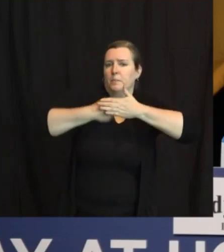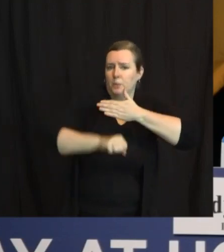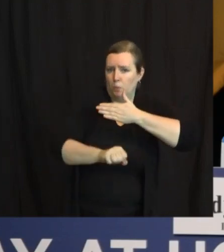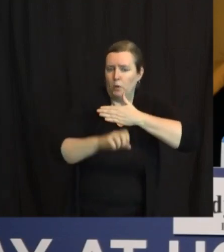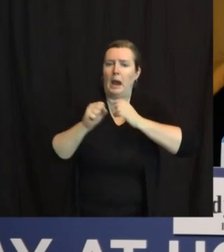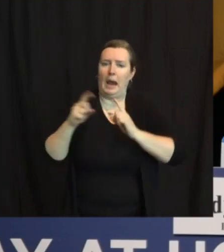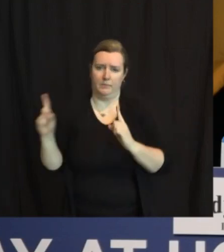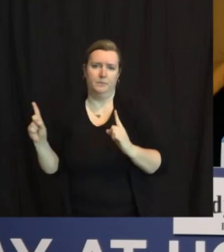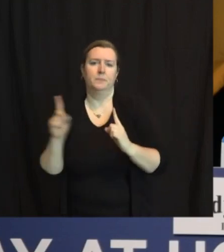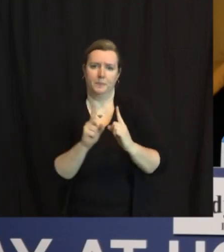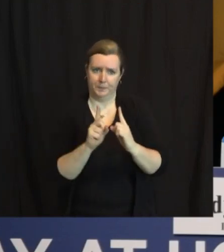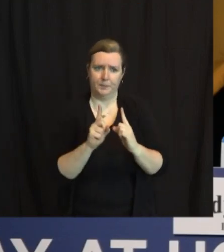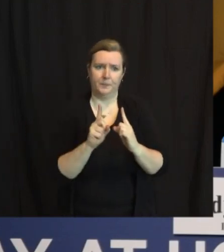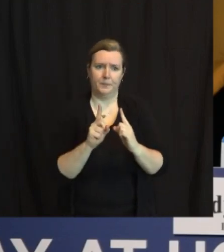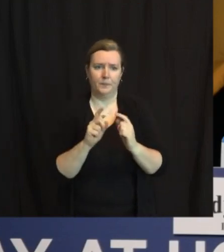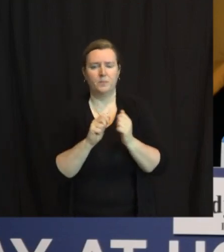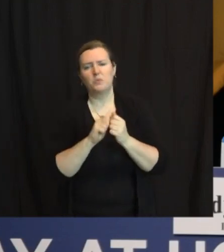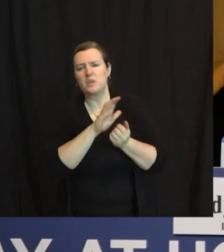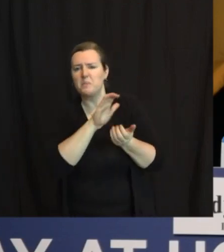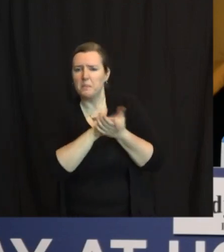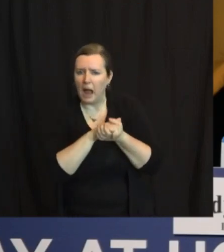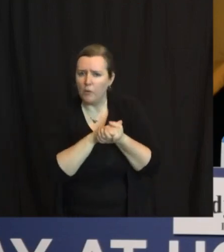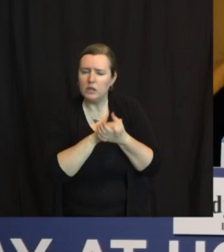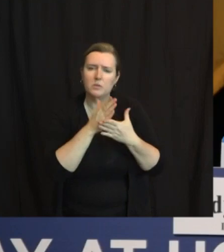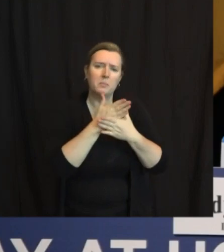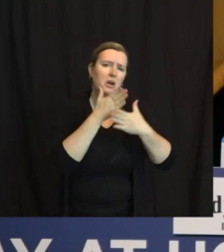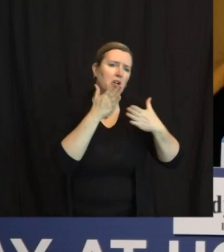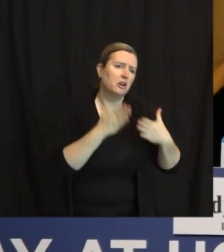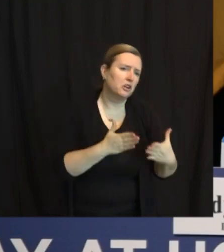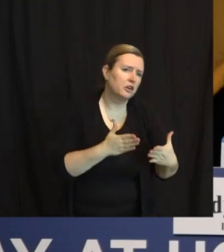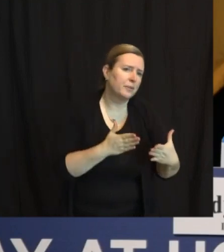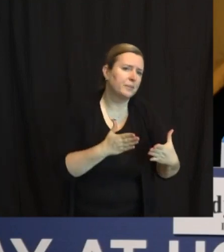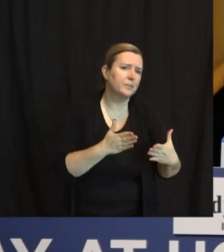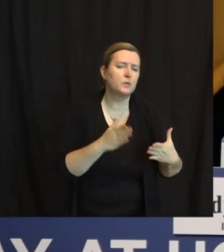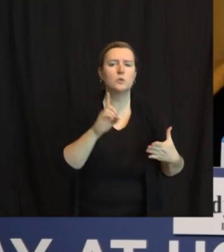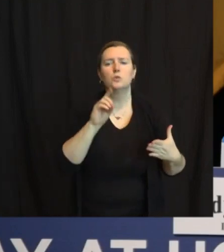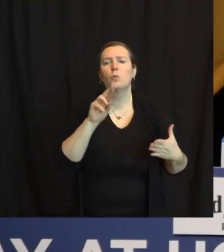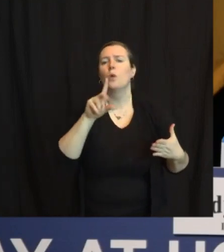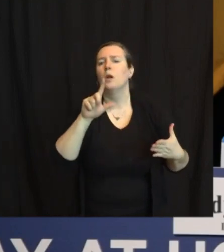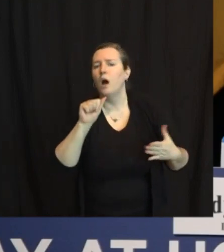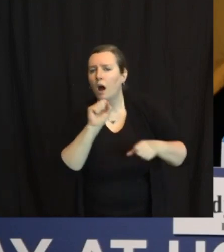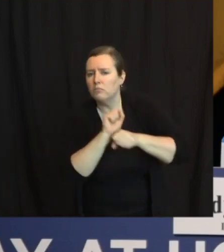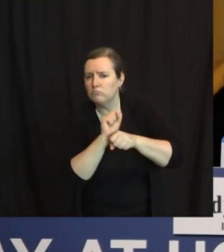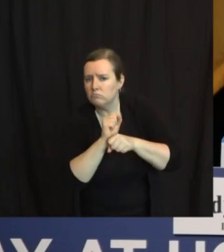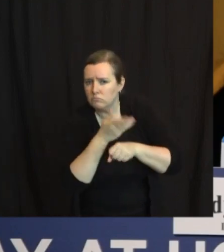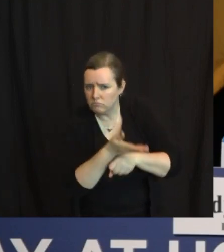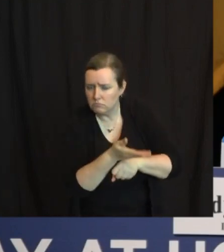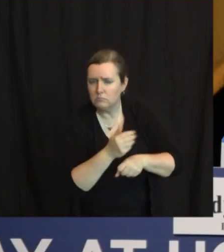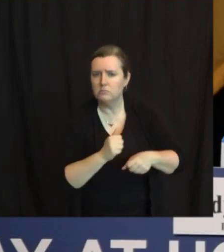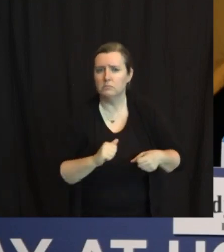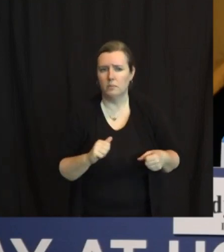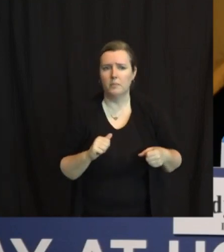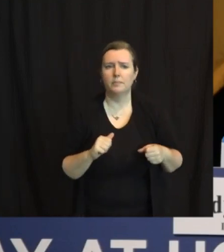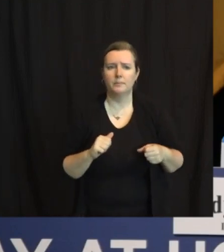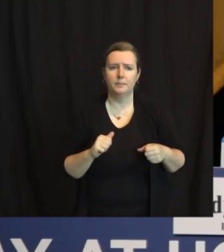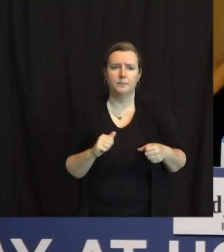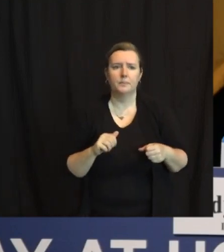spouse, partner, sibling, doula, or any person the expectant mother chooses.